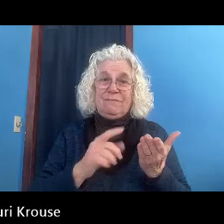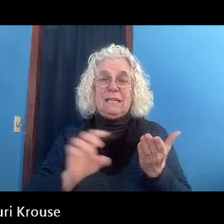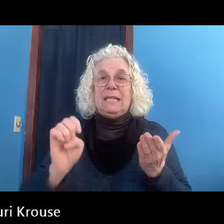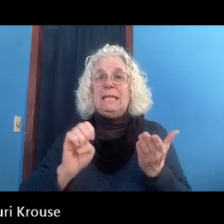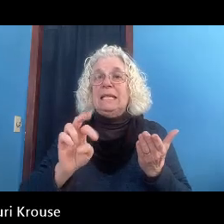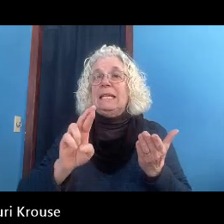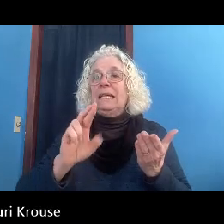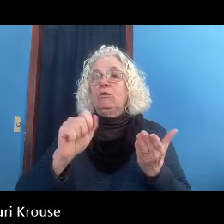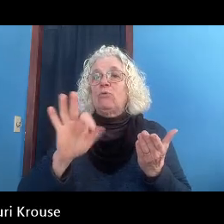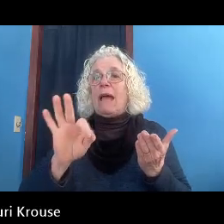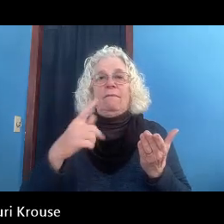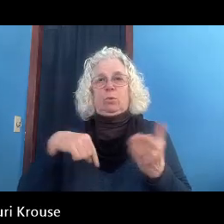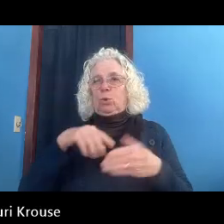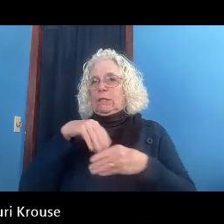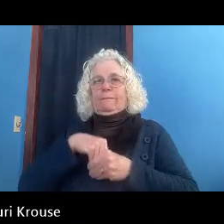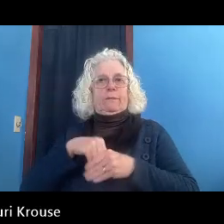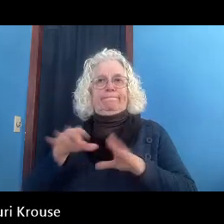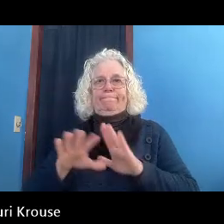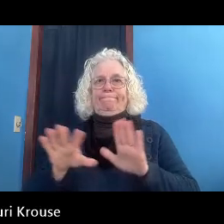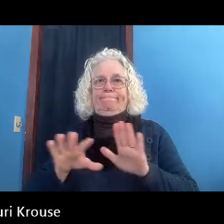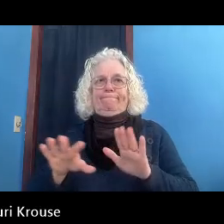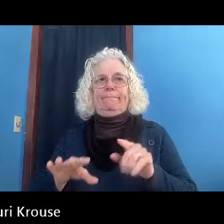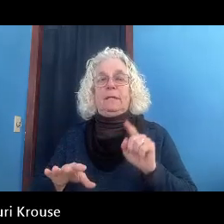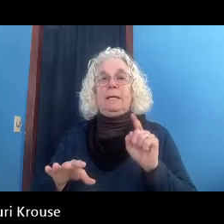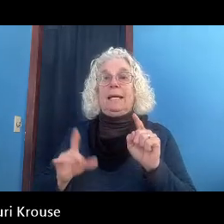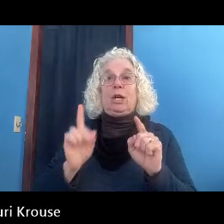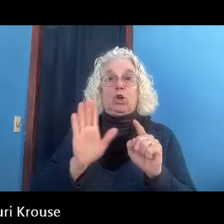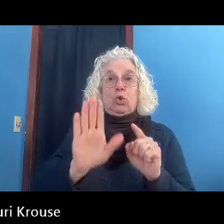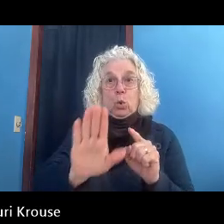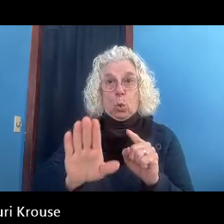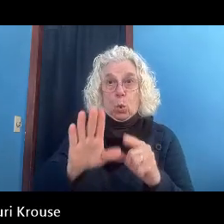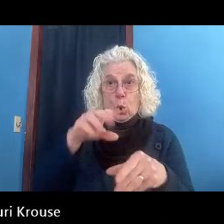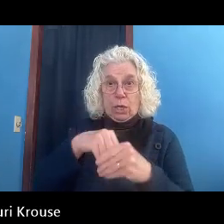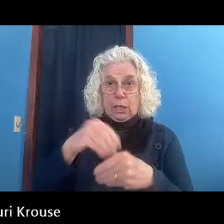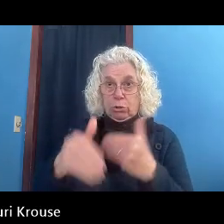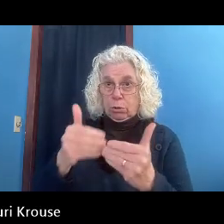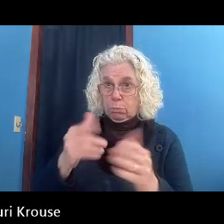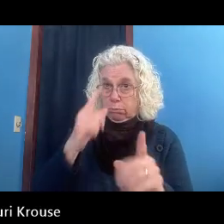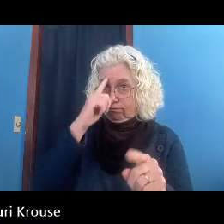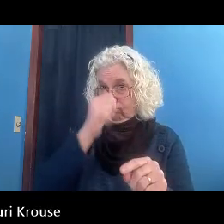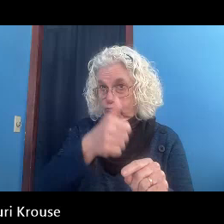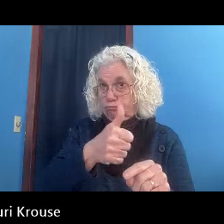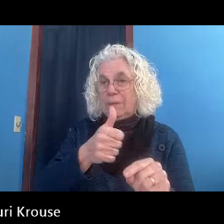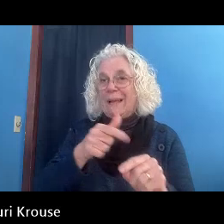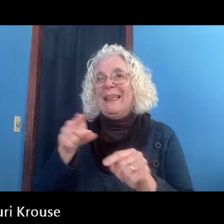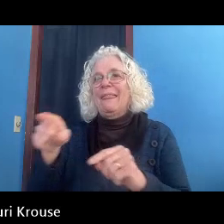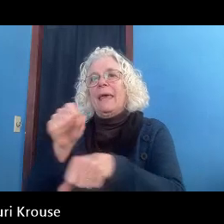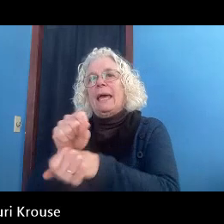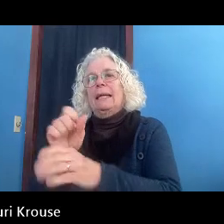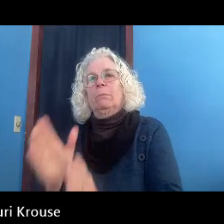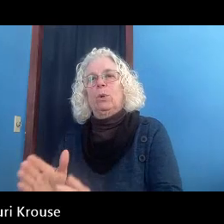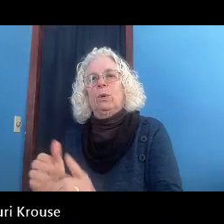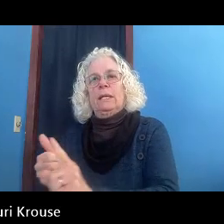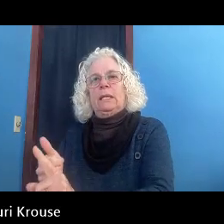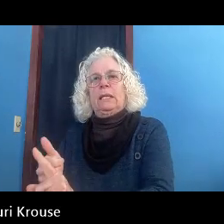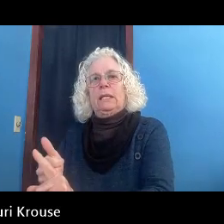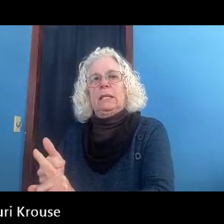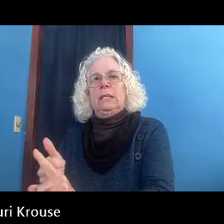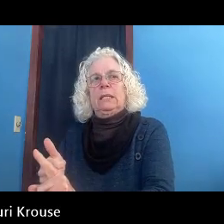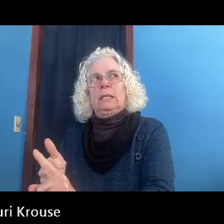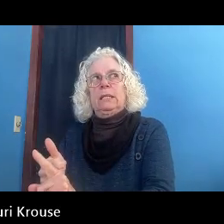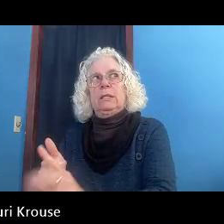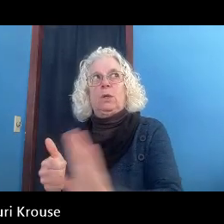gets involved in. So, regardless of whatever the internal process is, the employee does not have to disclose, the employer